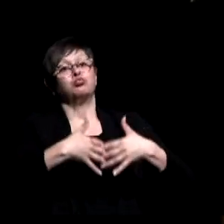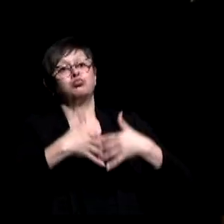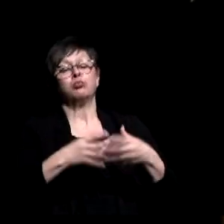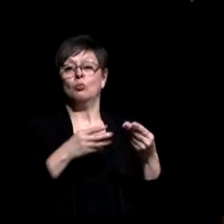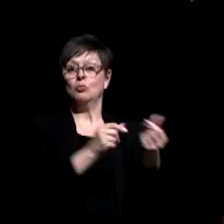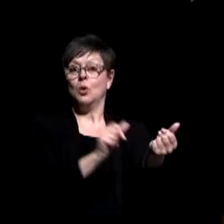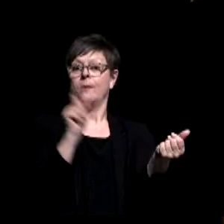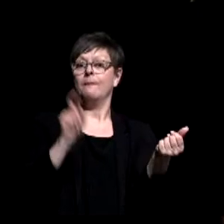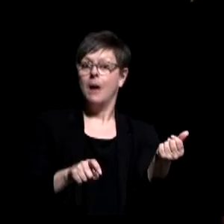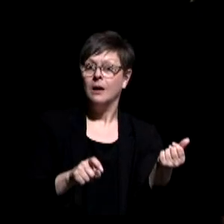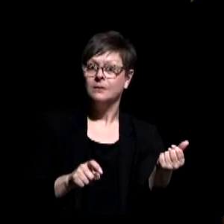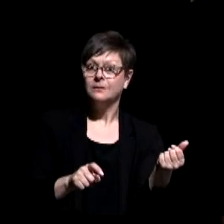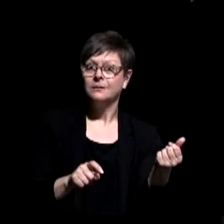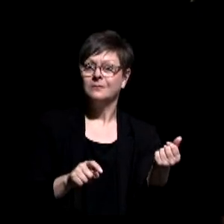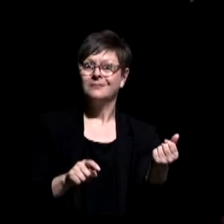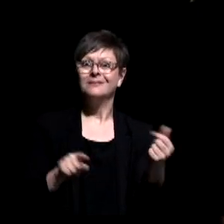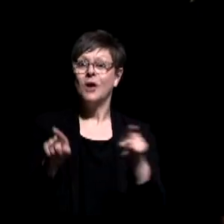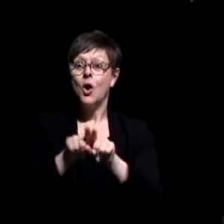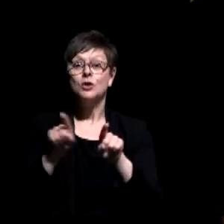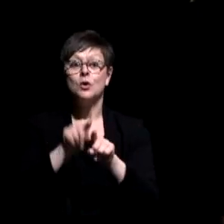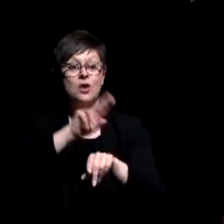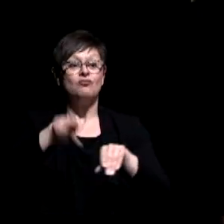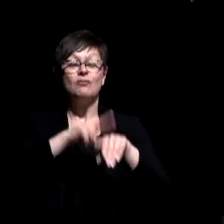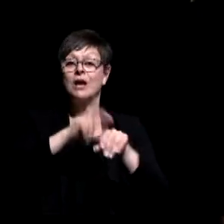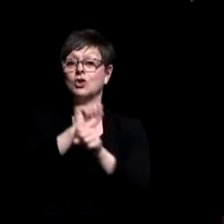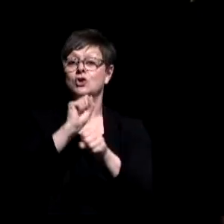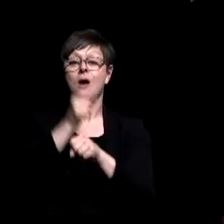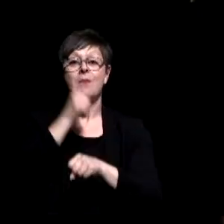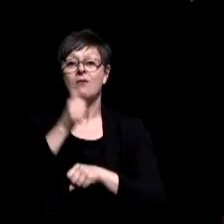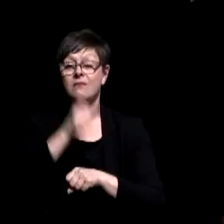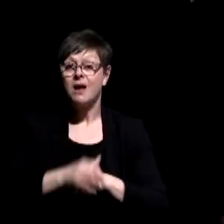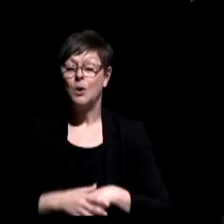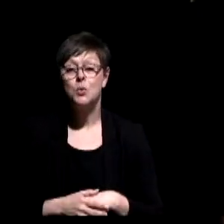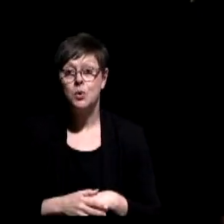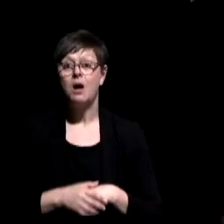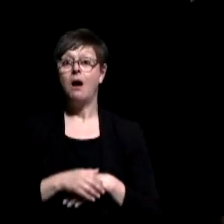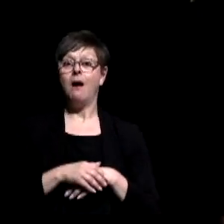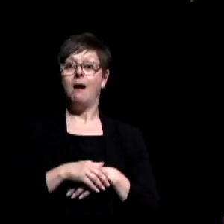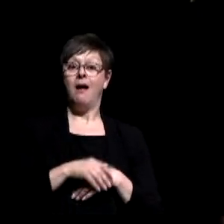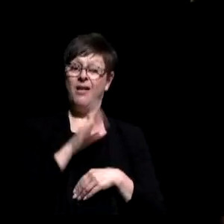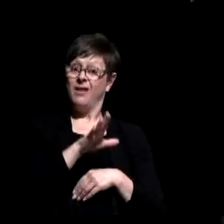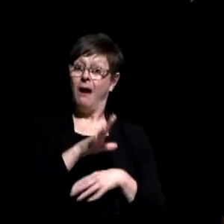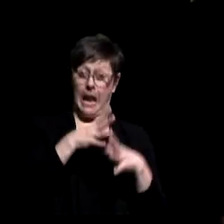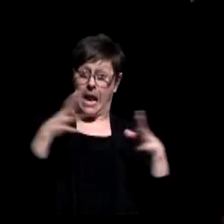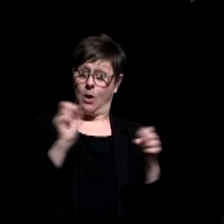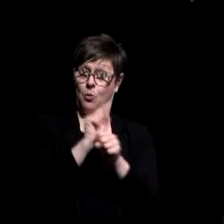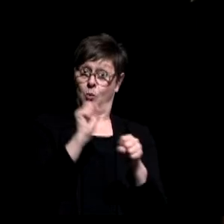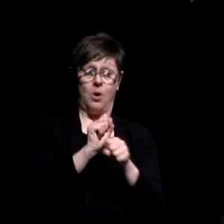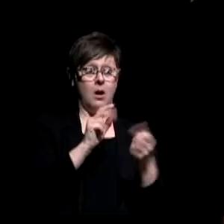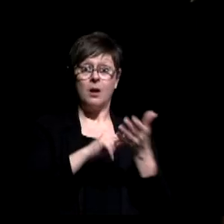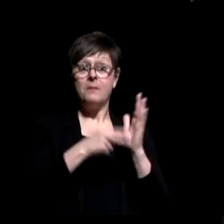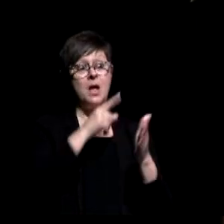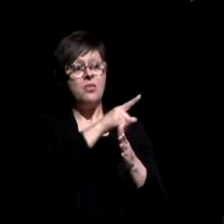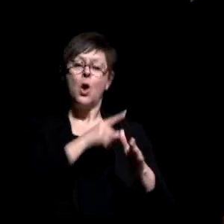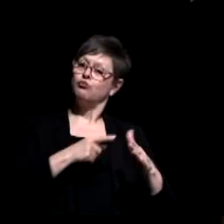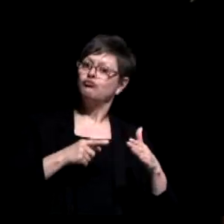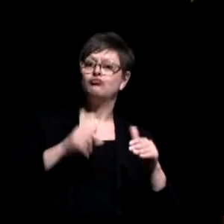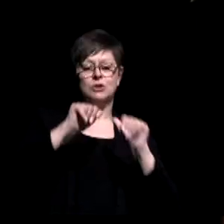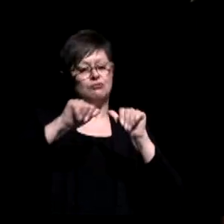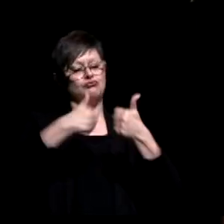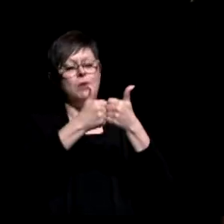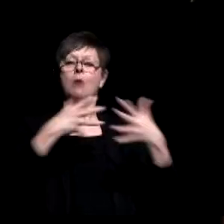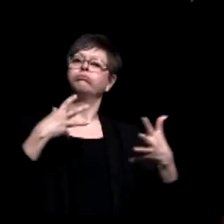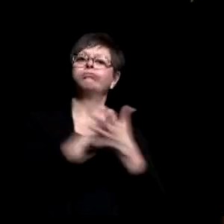completing routine tasks and meeting deadlines. The high volume of work did not deter the team, who rose to each challenge